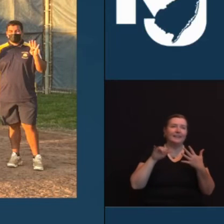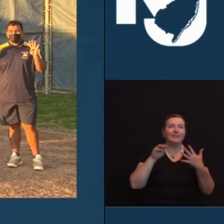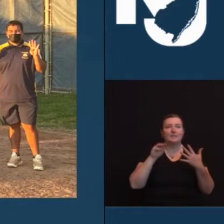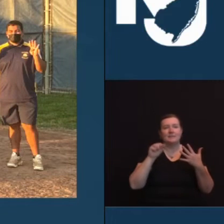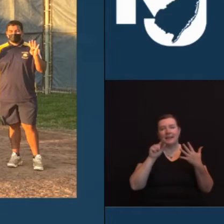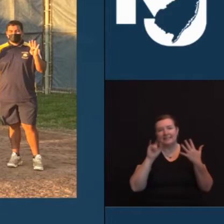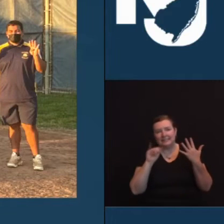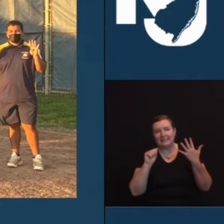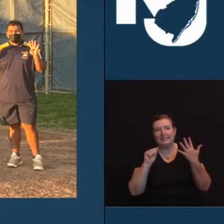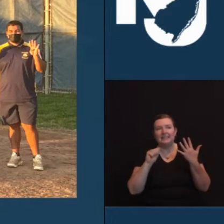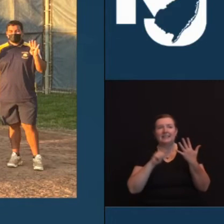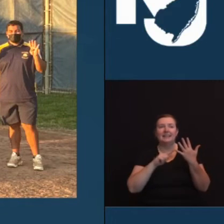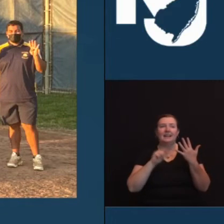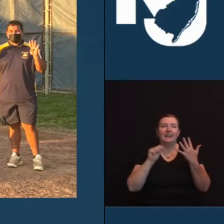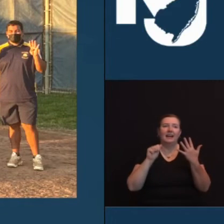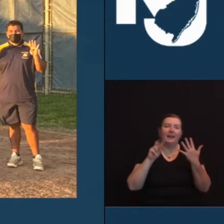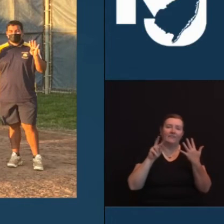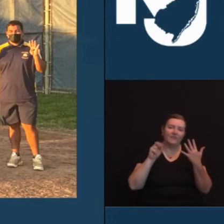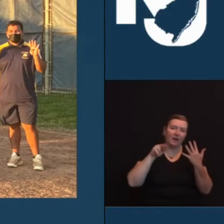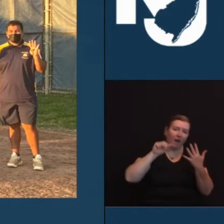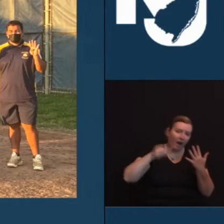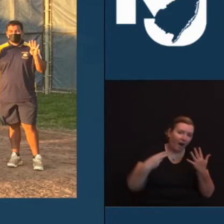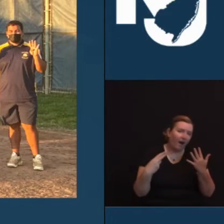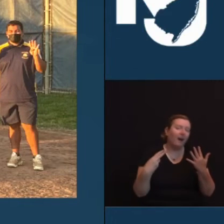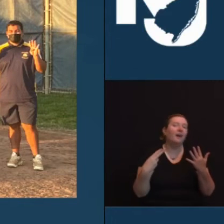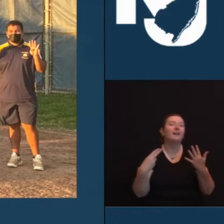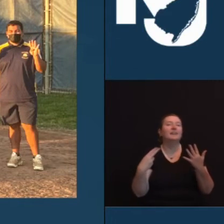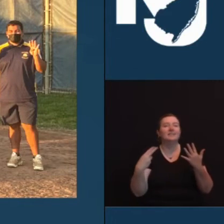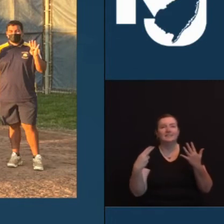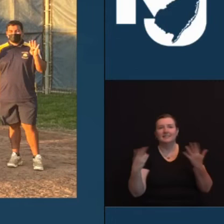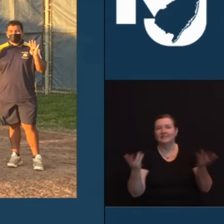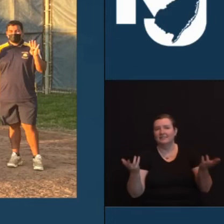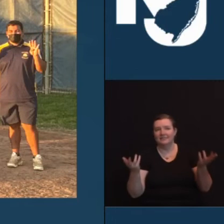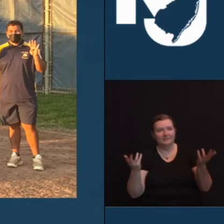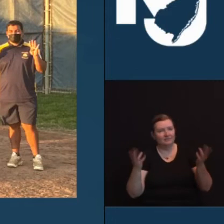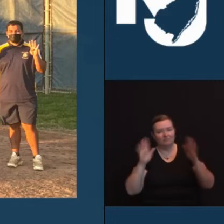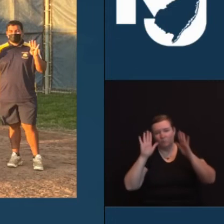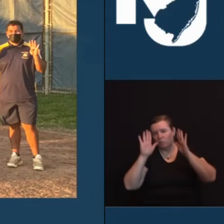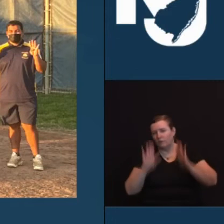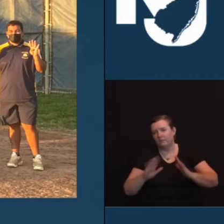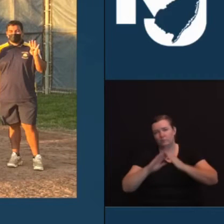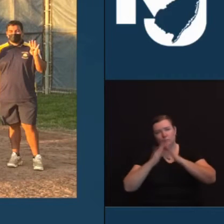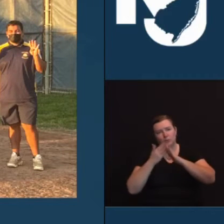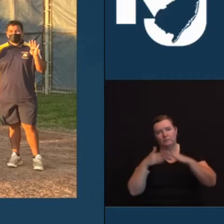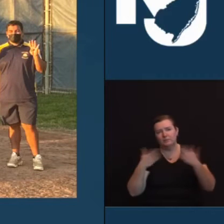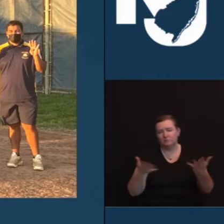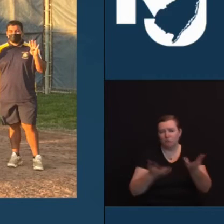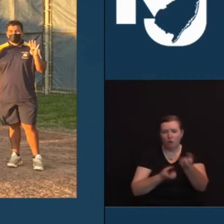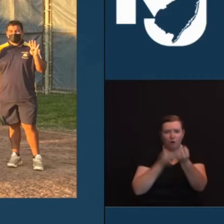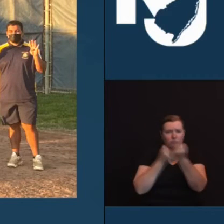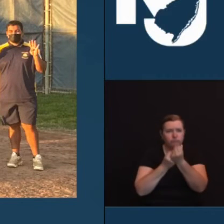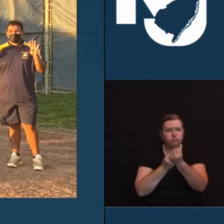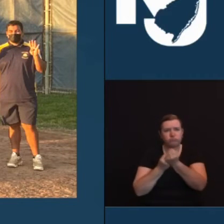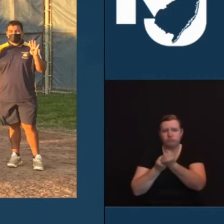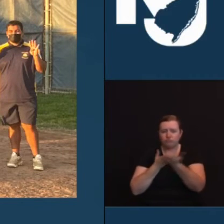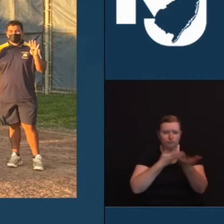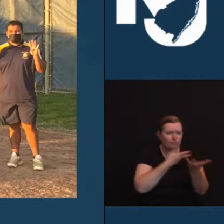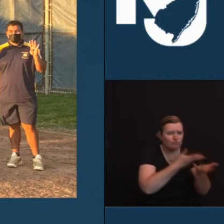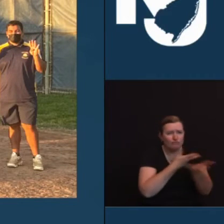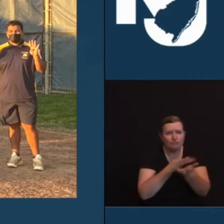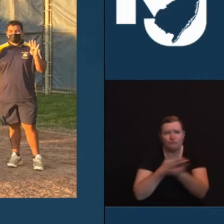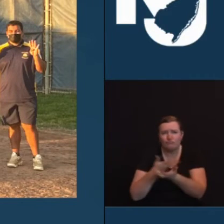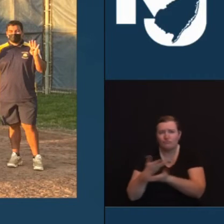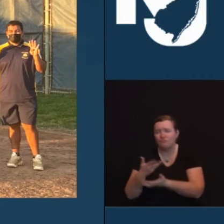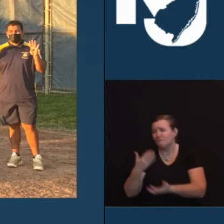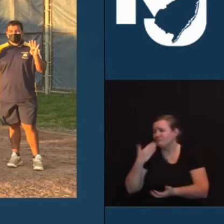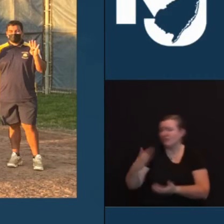a grateful community on and off the playing field. We thank Coach Ponch for passing on his love of our national pastime and for